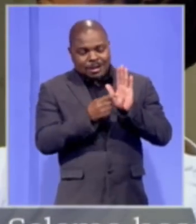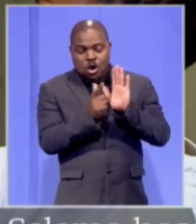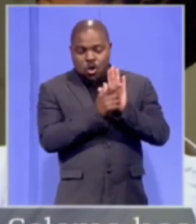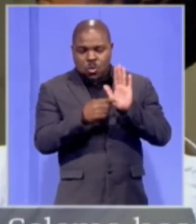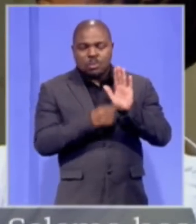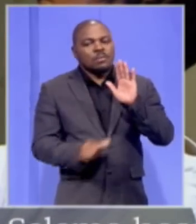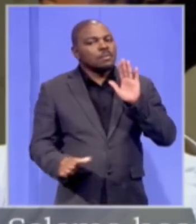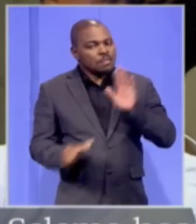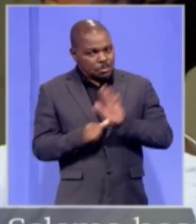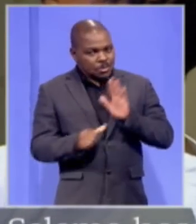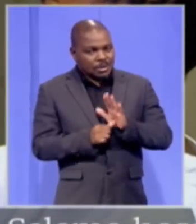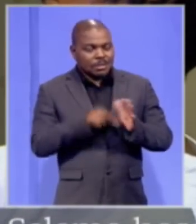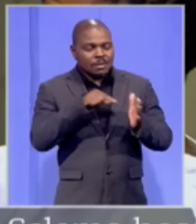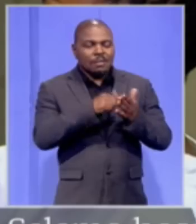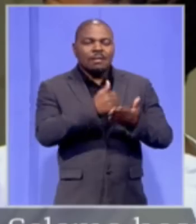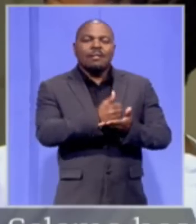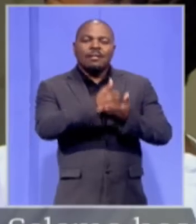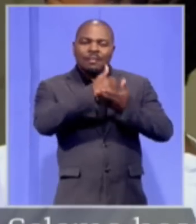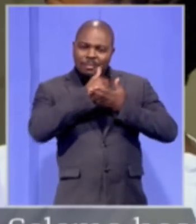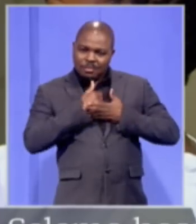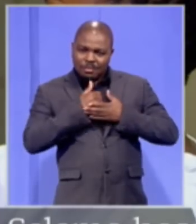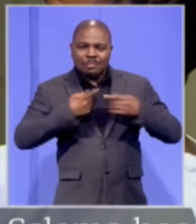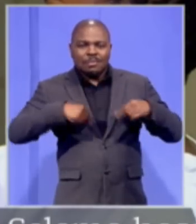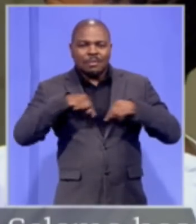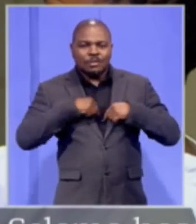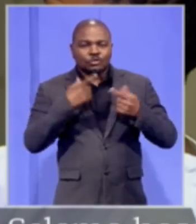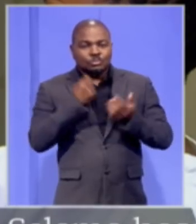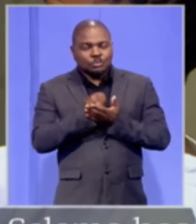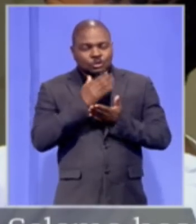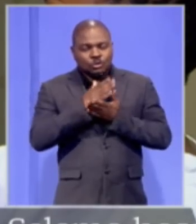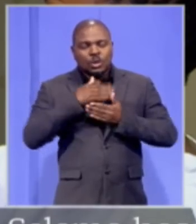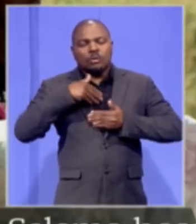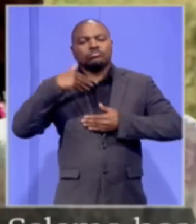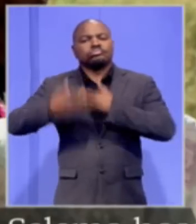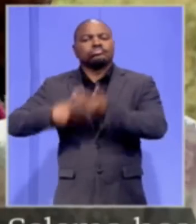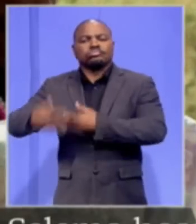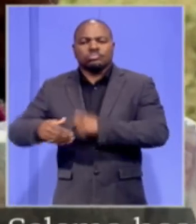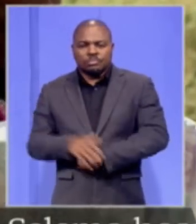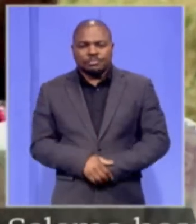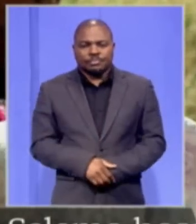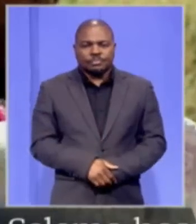it will help us to take the process forward.